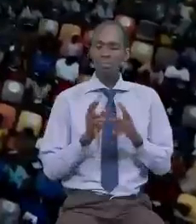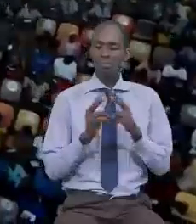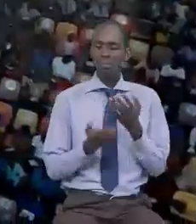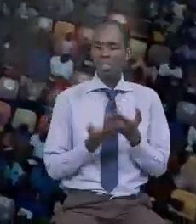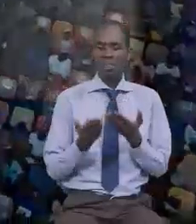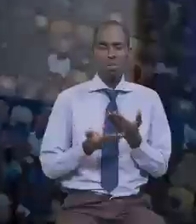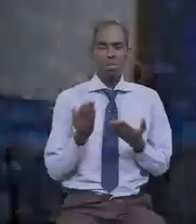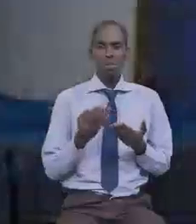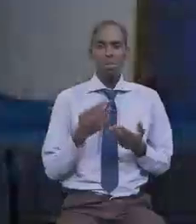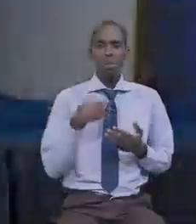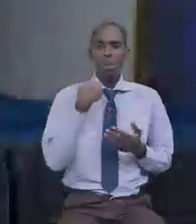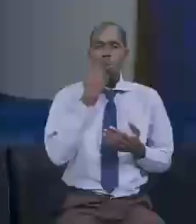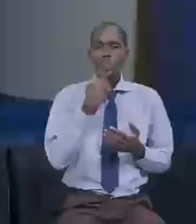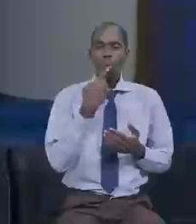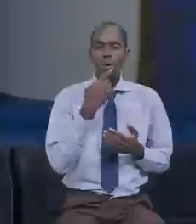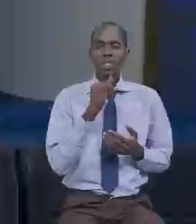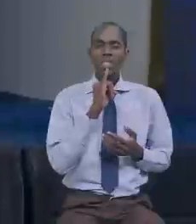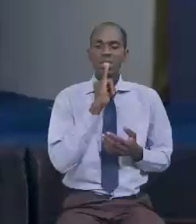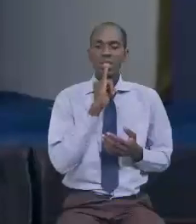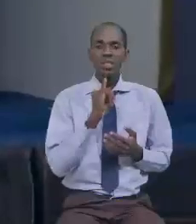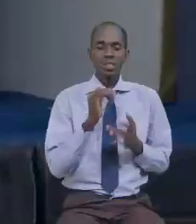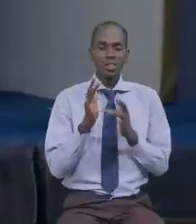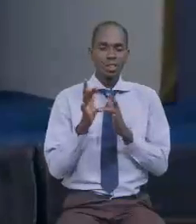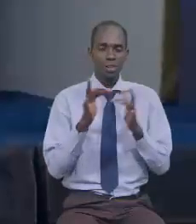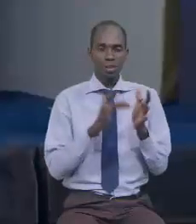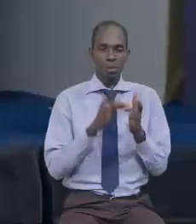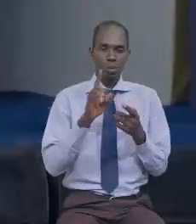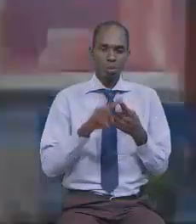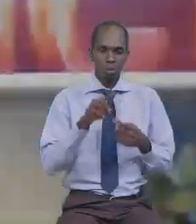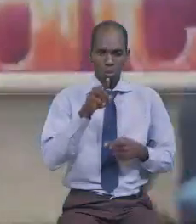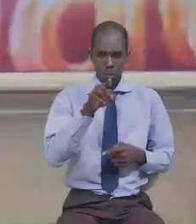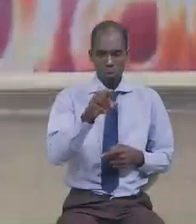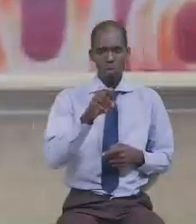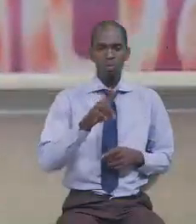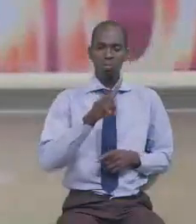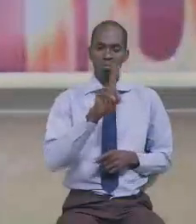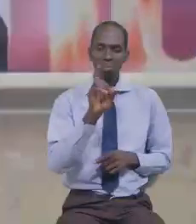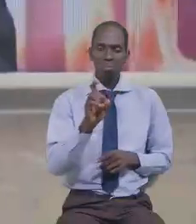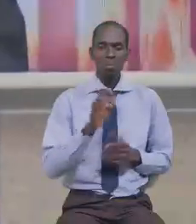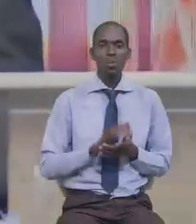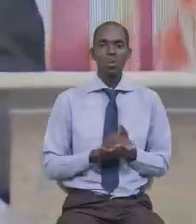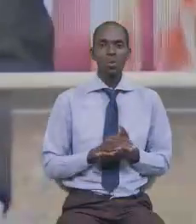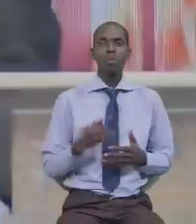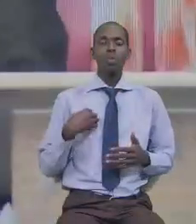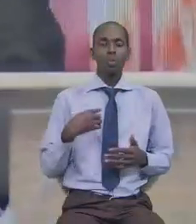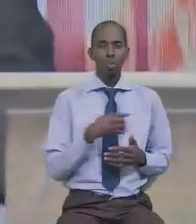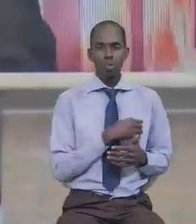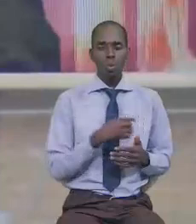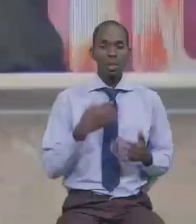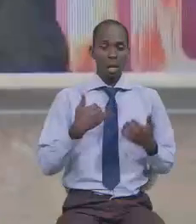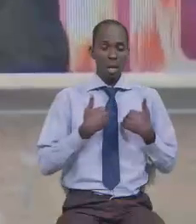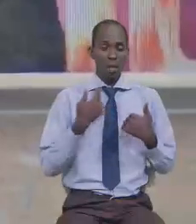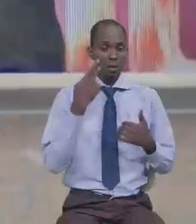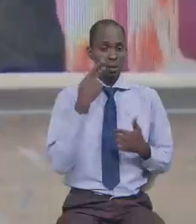Who is Jesus to you? We're seeing who Jesus is or